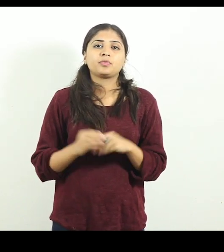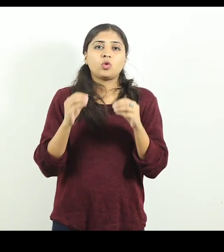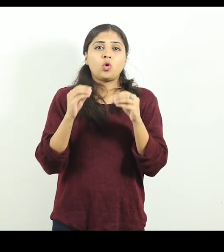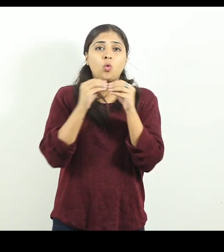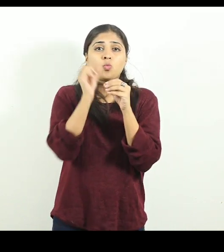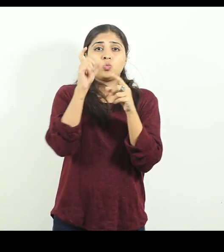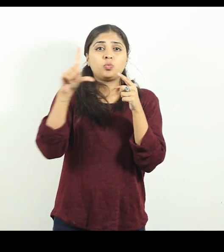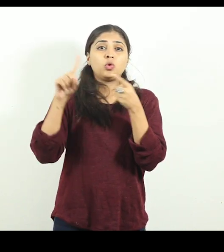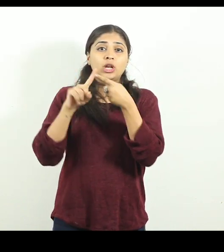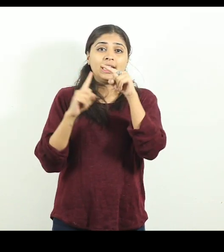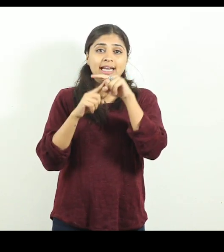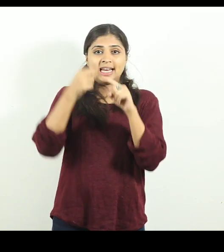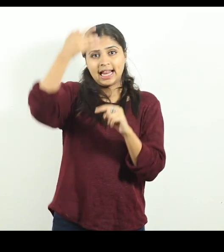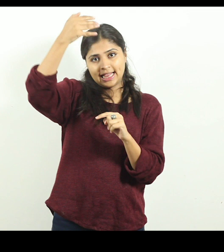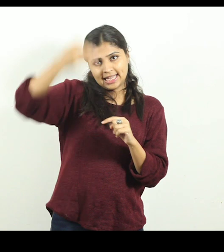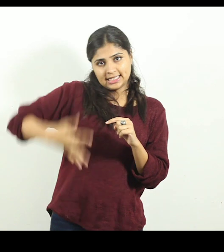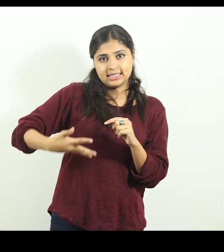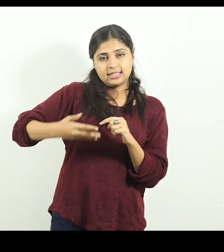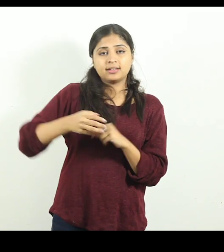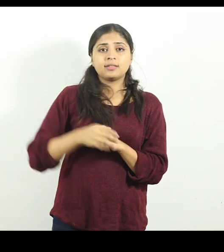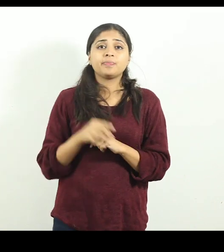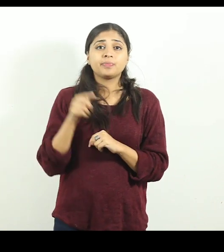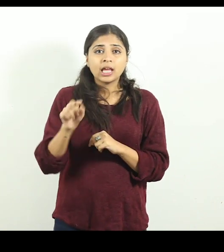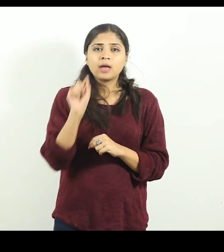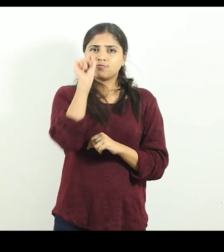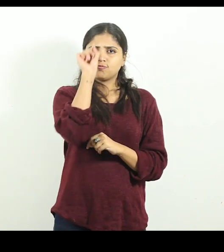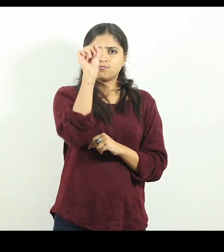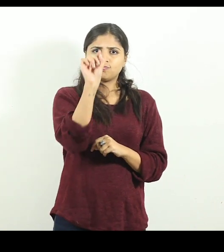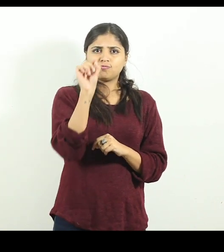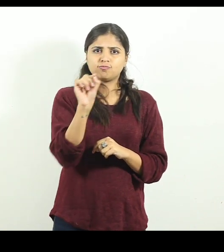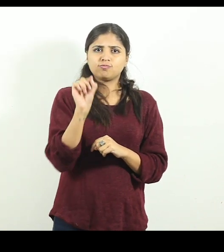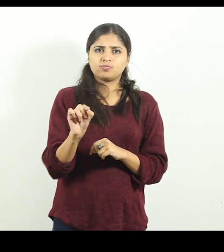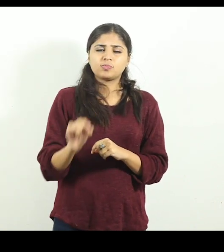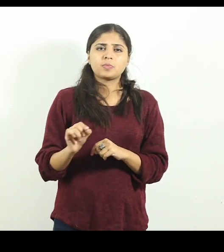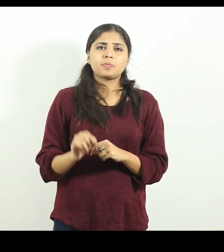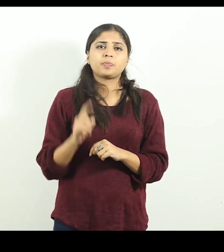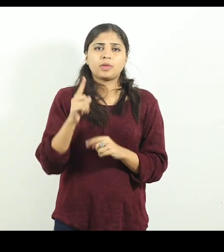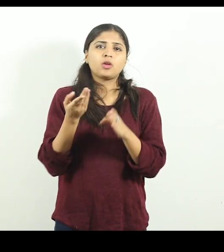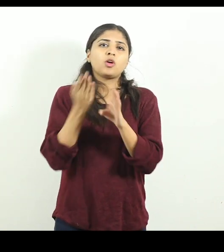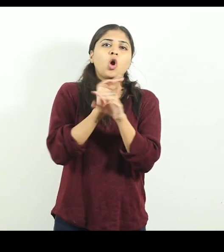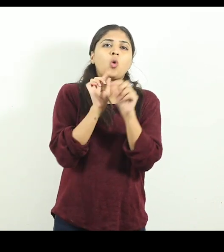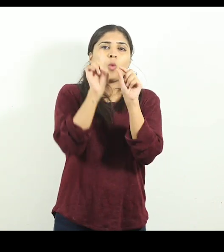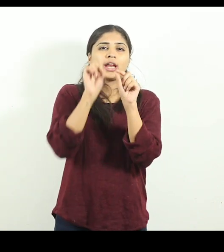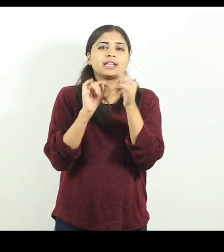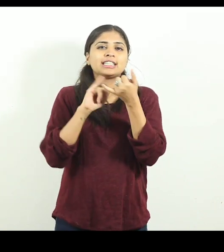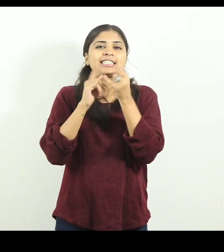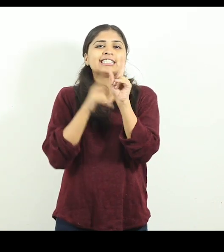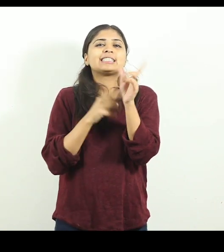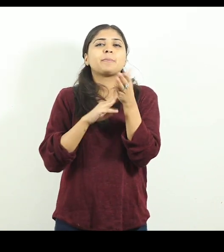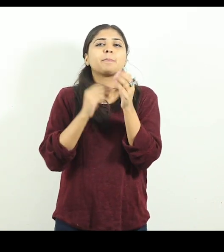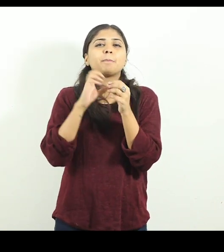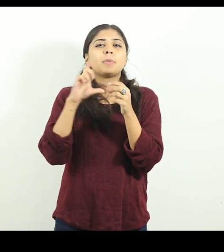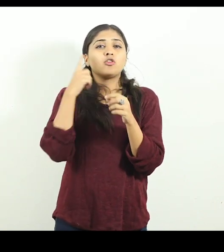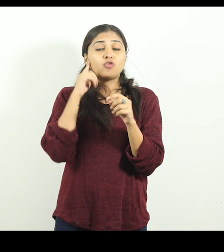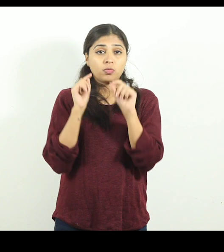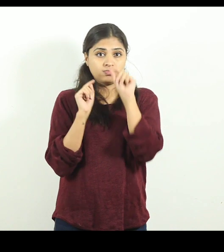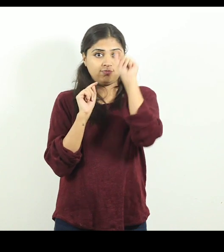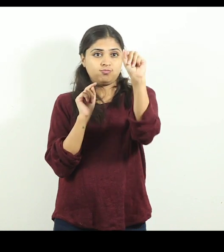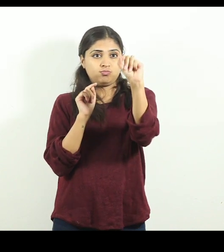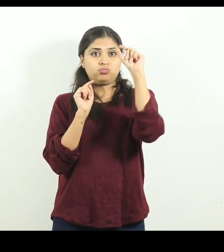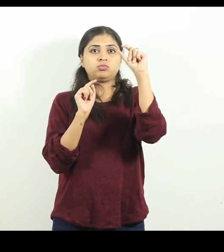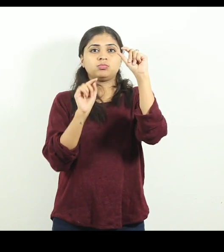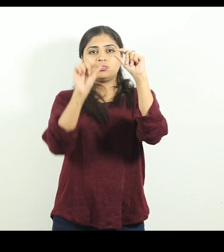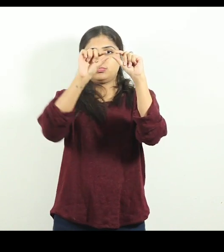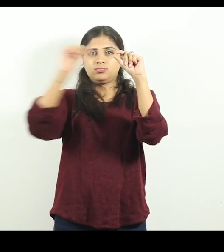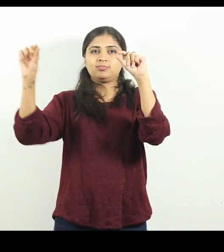Modifying fonts. The font group allows you to change your text font style, size, color, and many other elements.